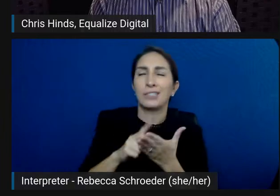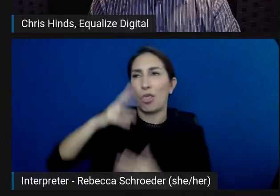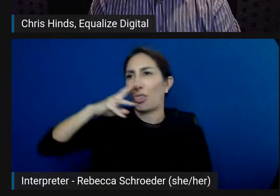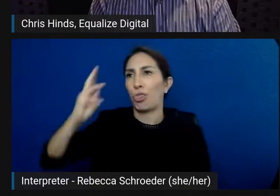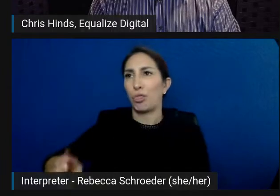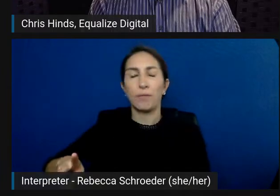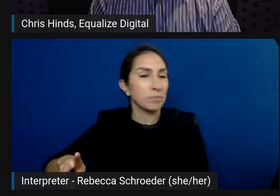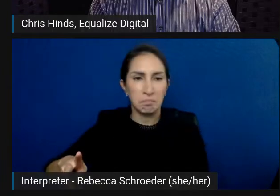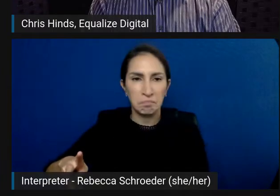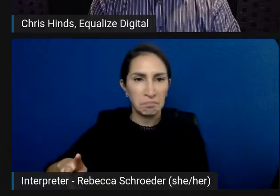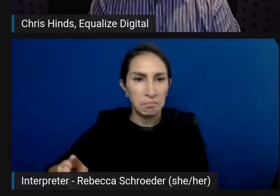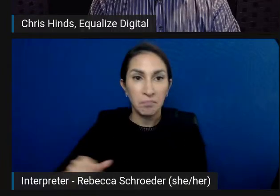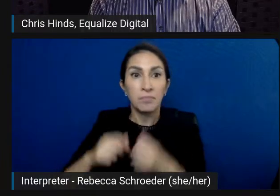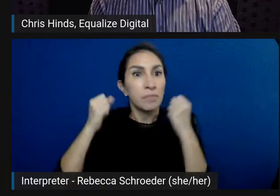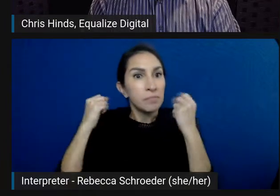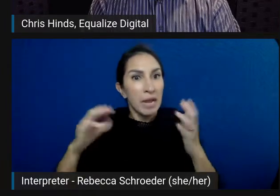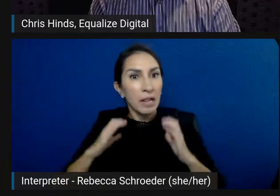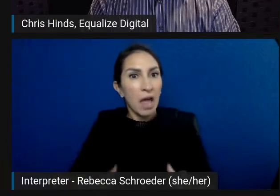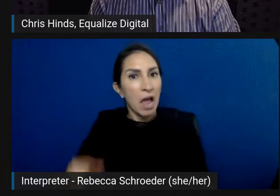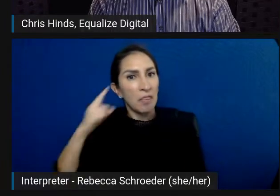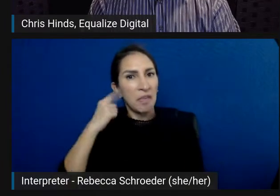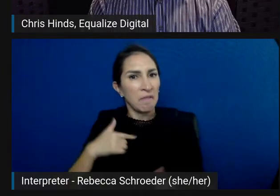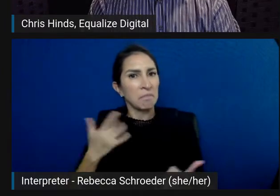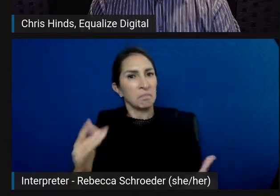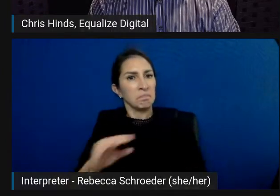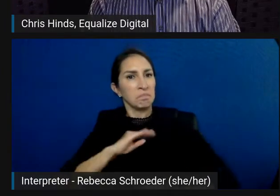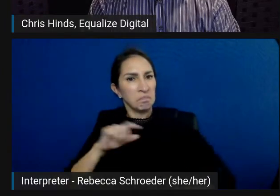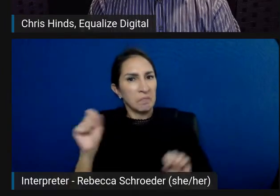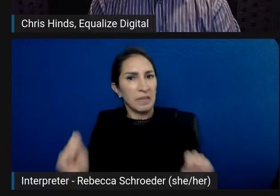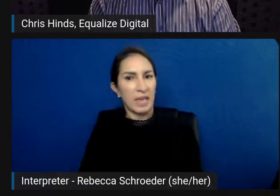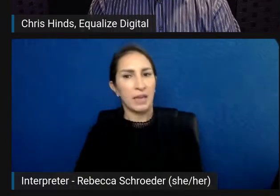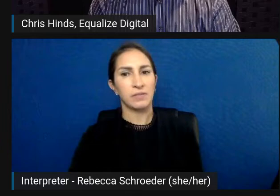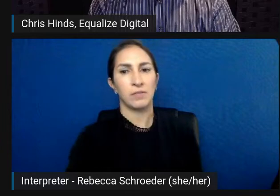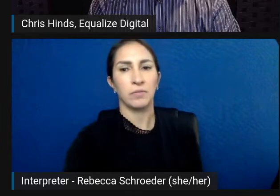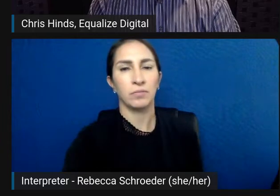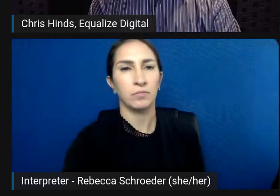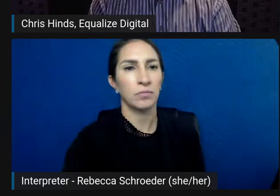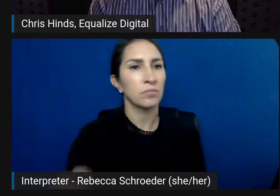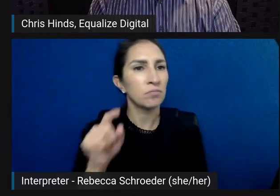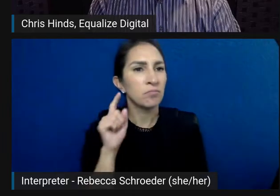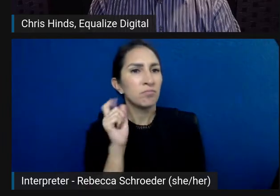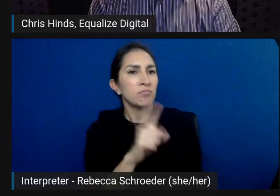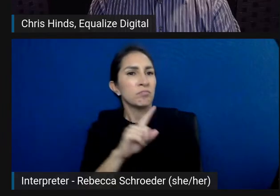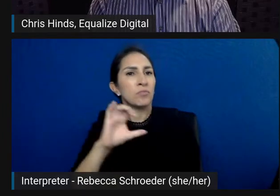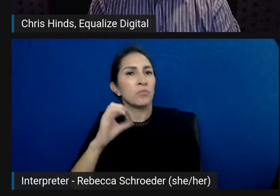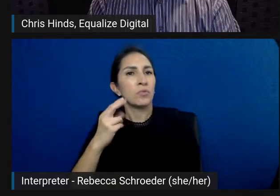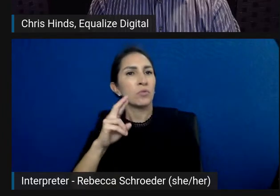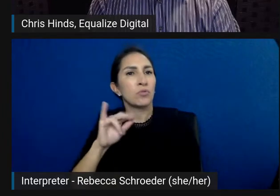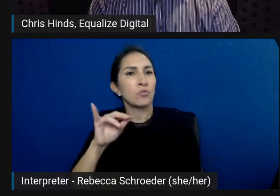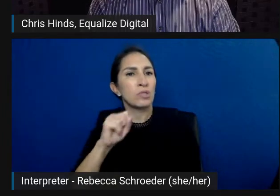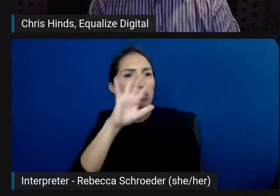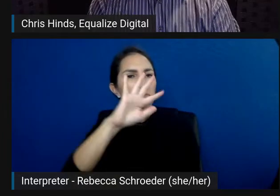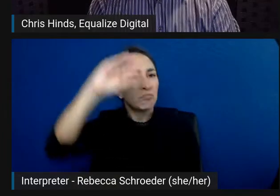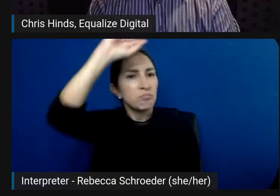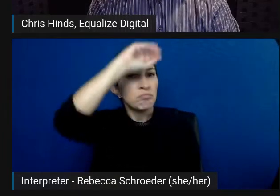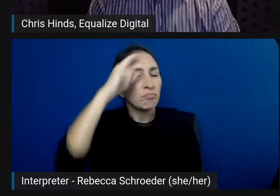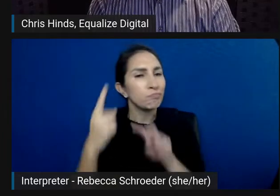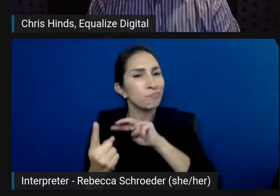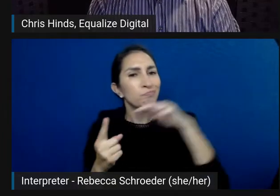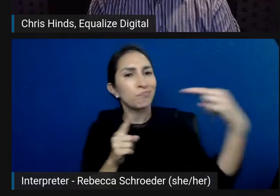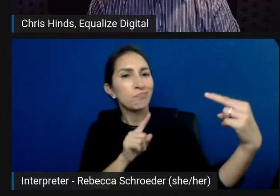of clients still feel like it's optional. Chris, what about you? How do you kind of